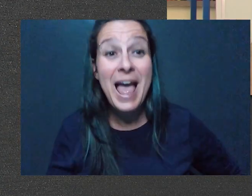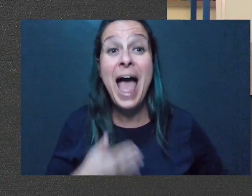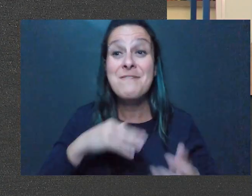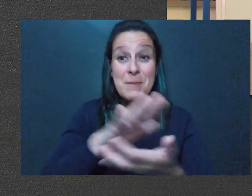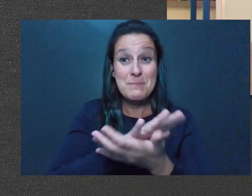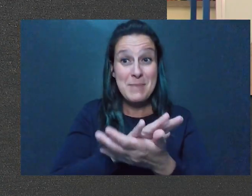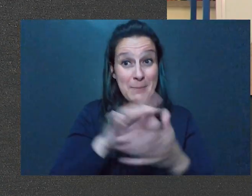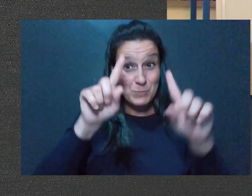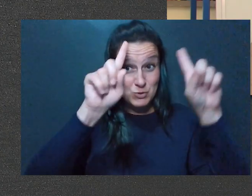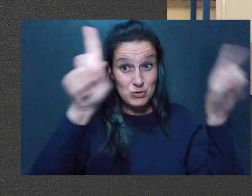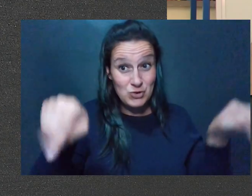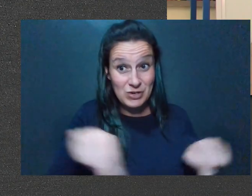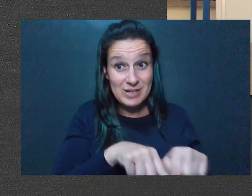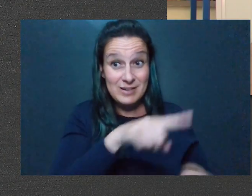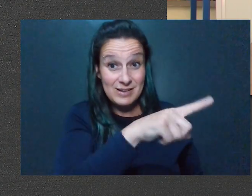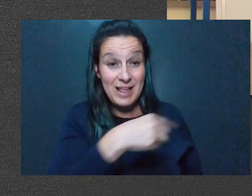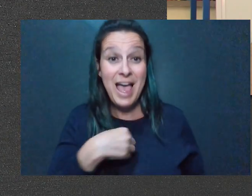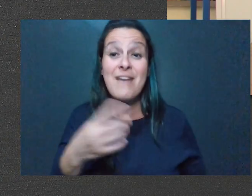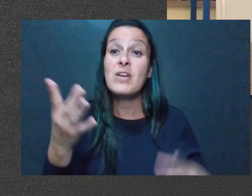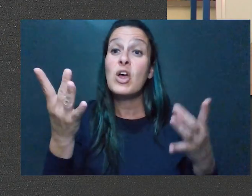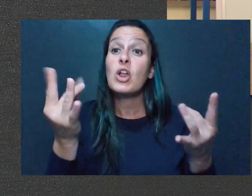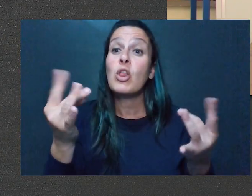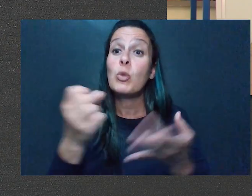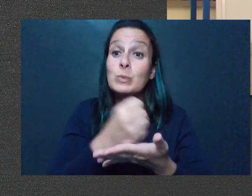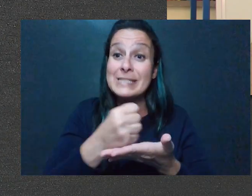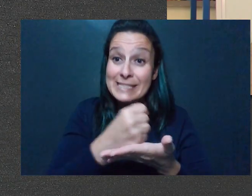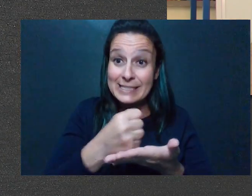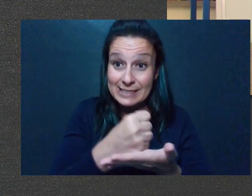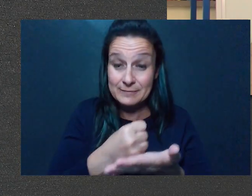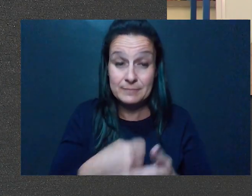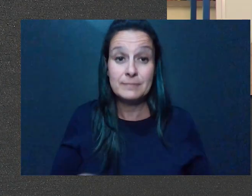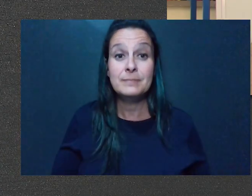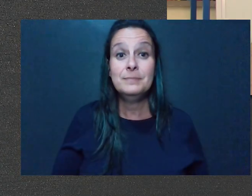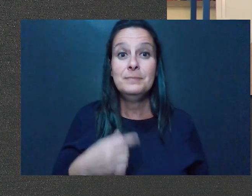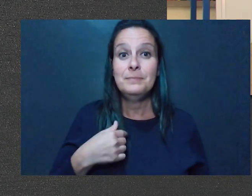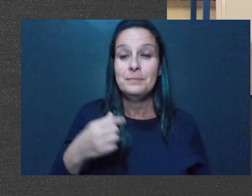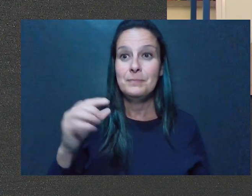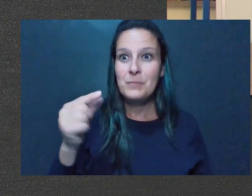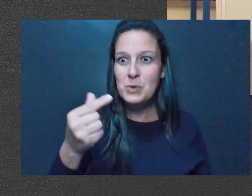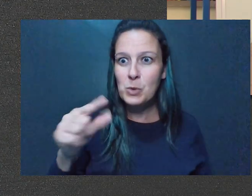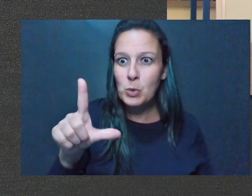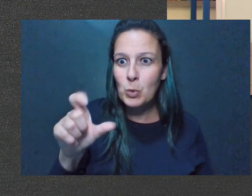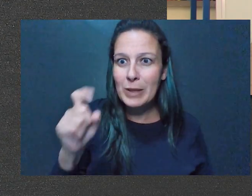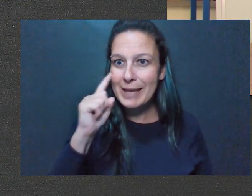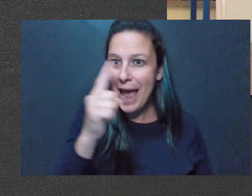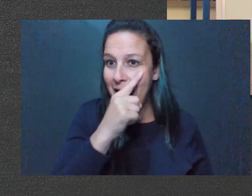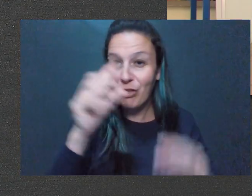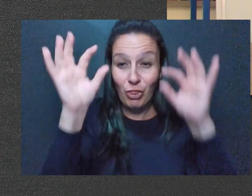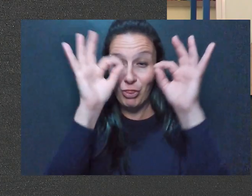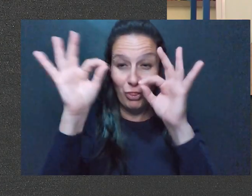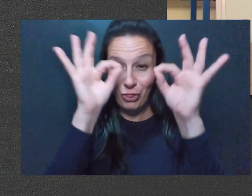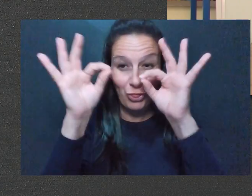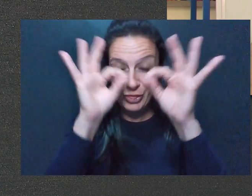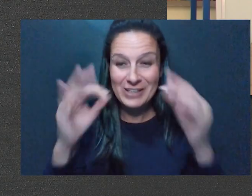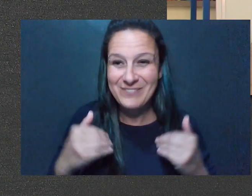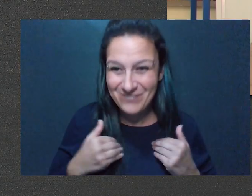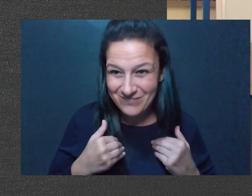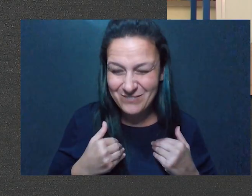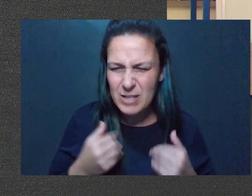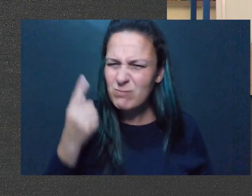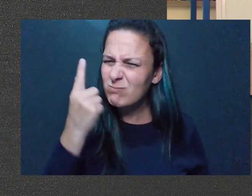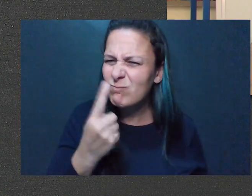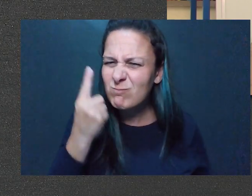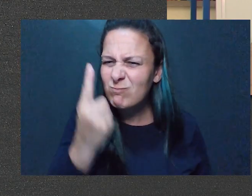paper, I have a glue stick, and I have some googly eyes. Wonder what we're gonna